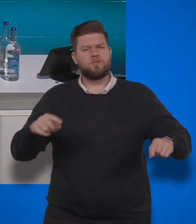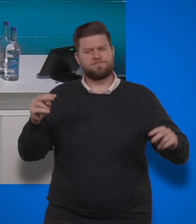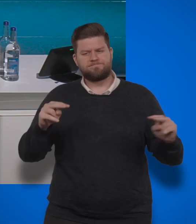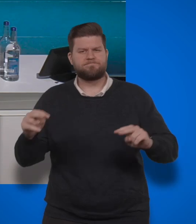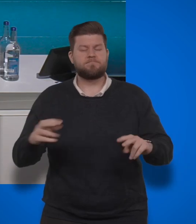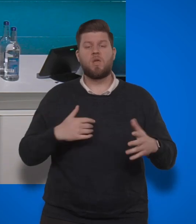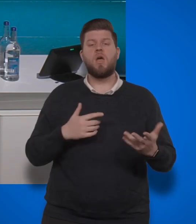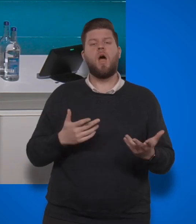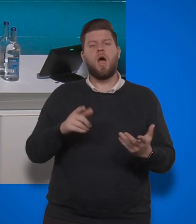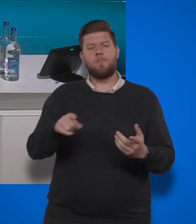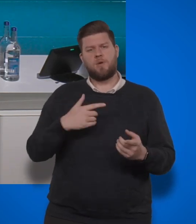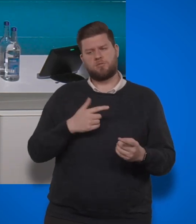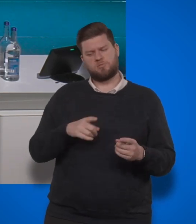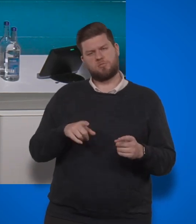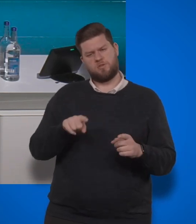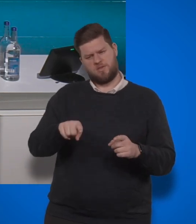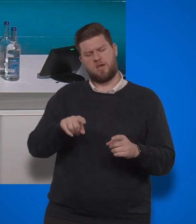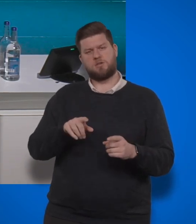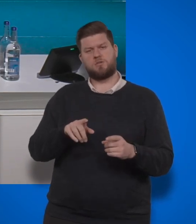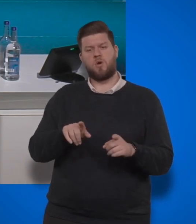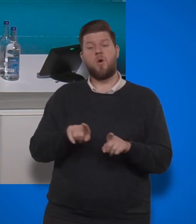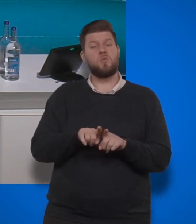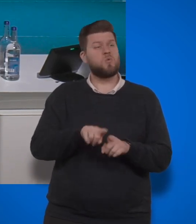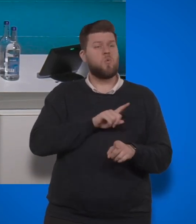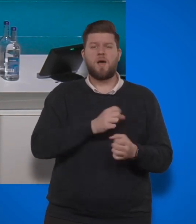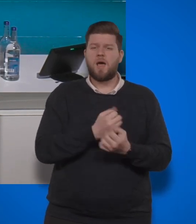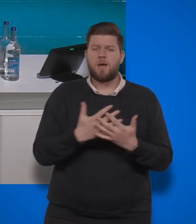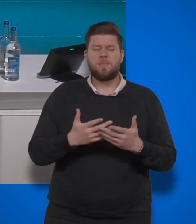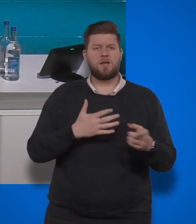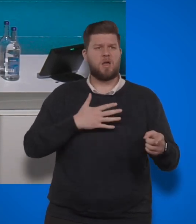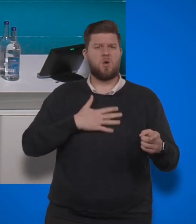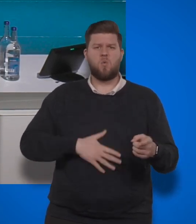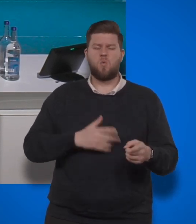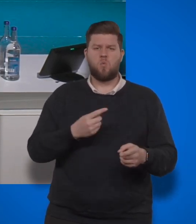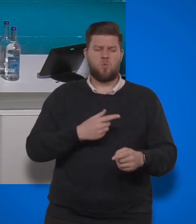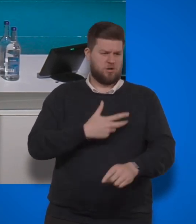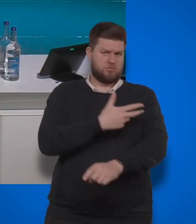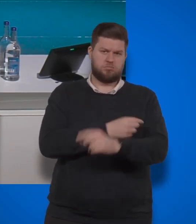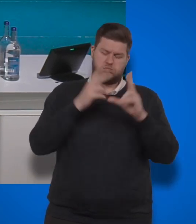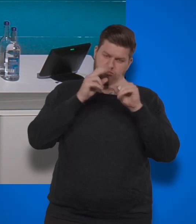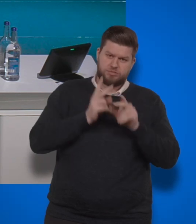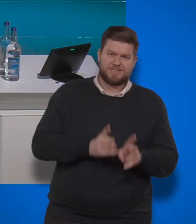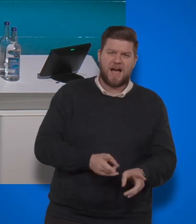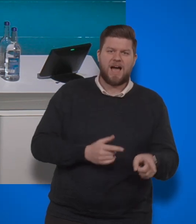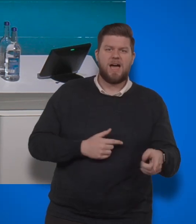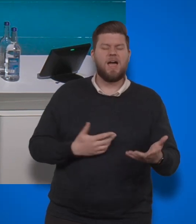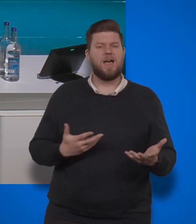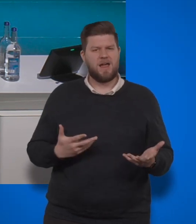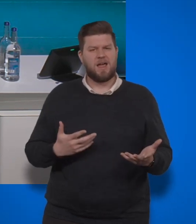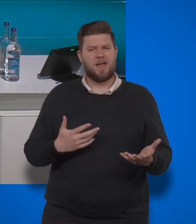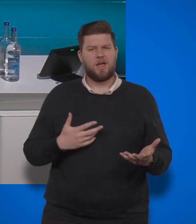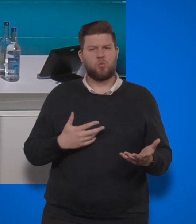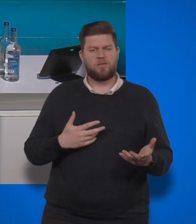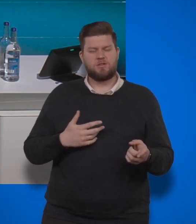also a lot of what is leading towards the clamour for euthanasia, for legalized medical killing. It's also, a lot of it is driven